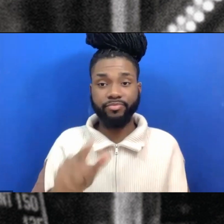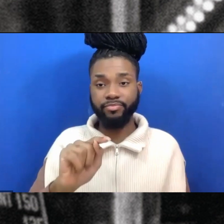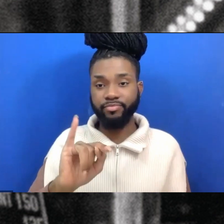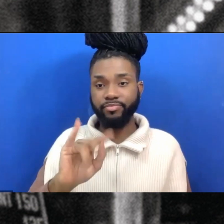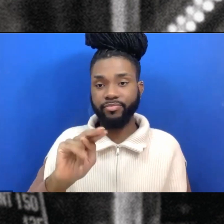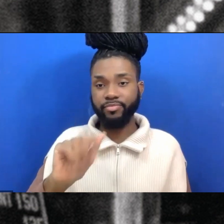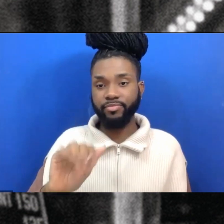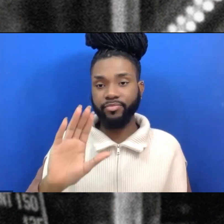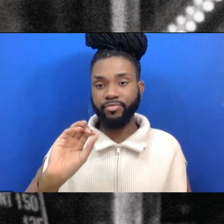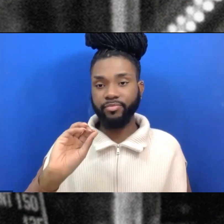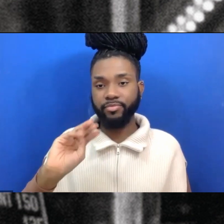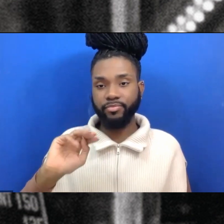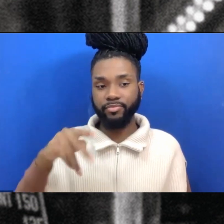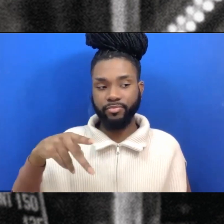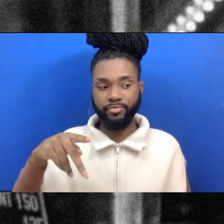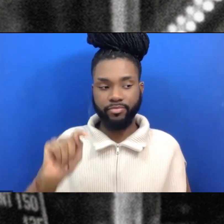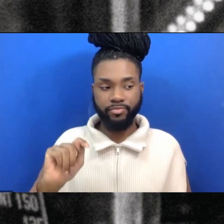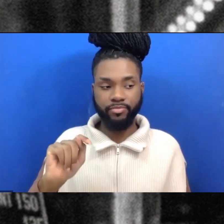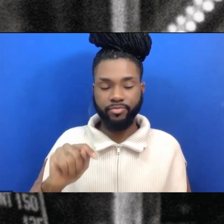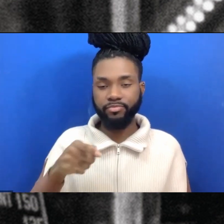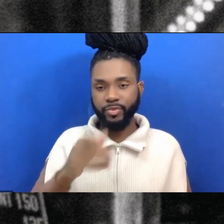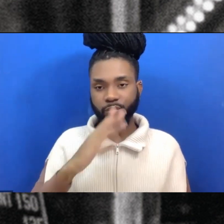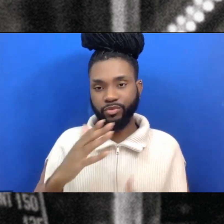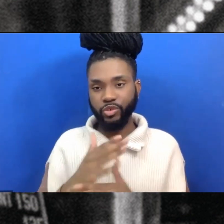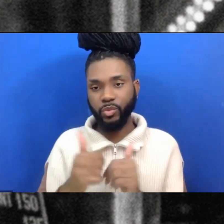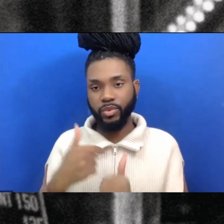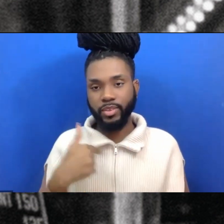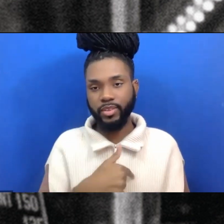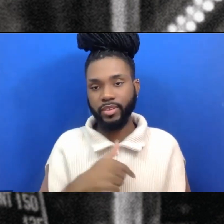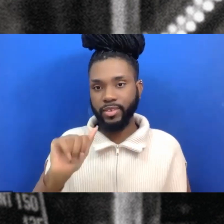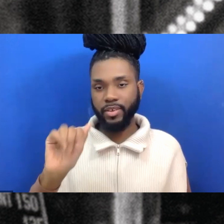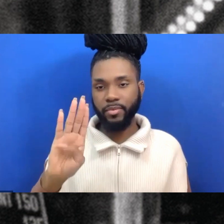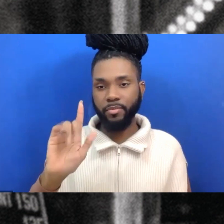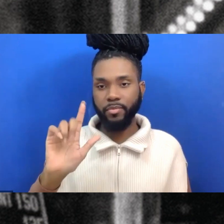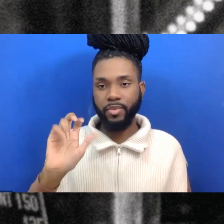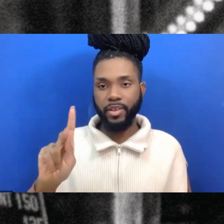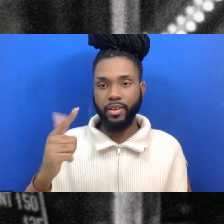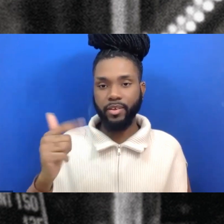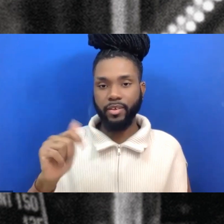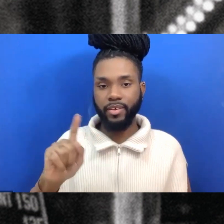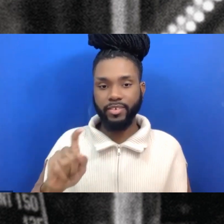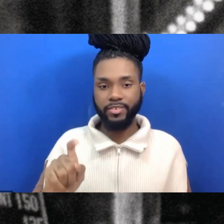Campt, who will share with us a Black gaze.